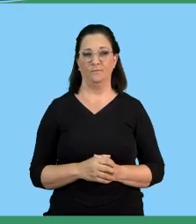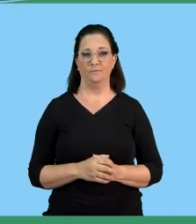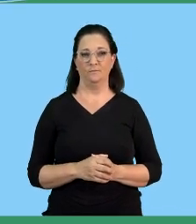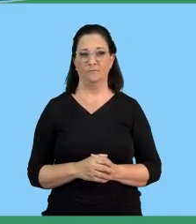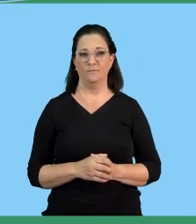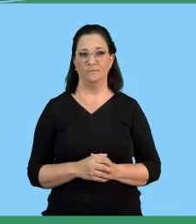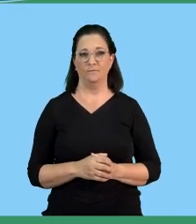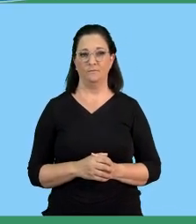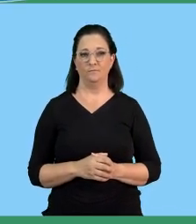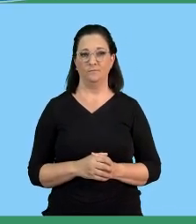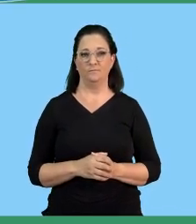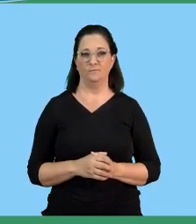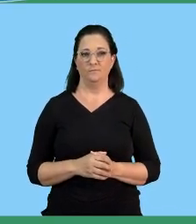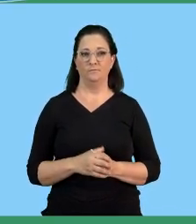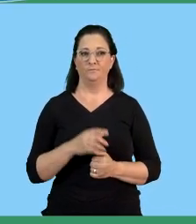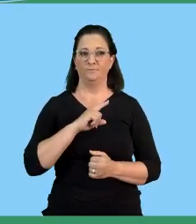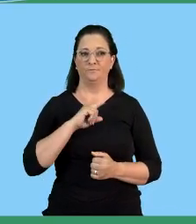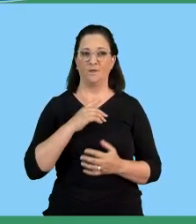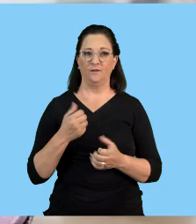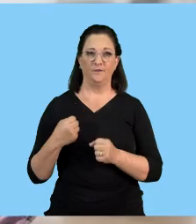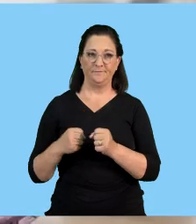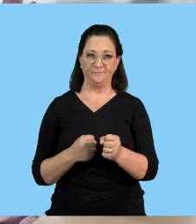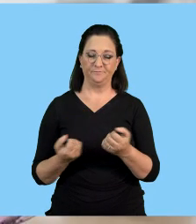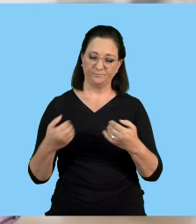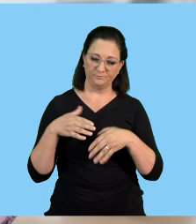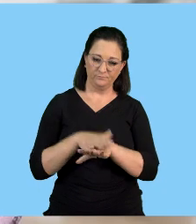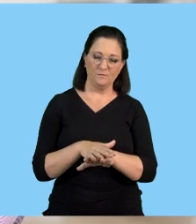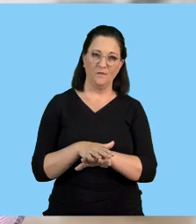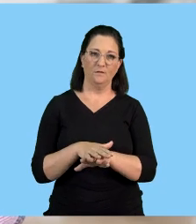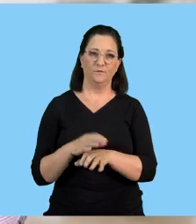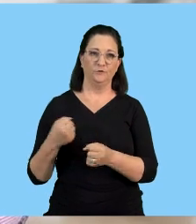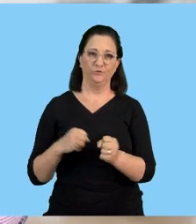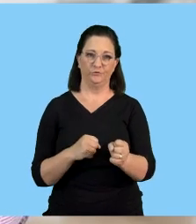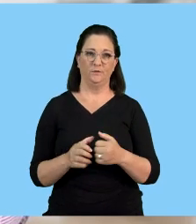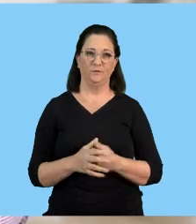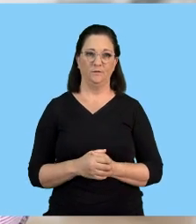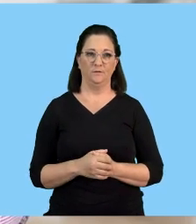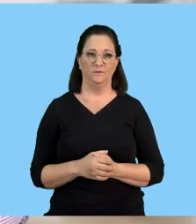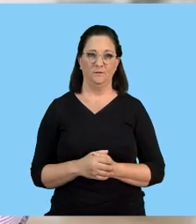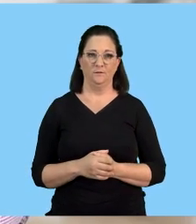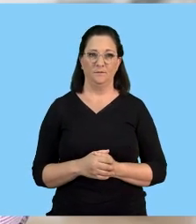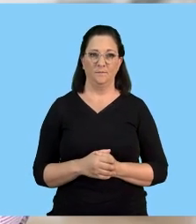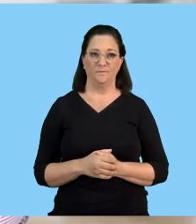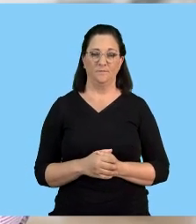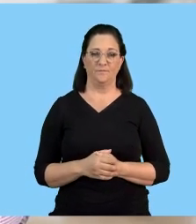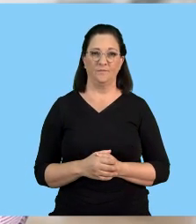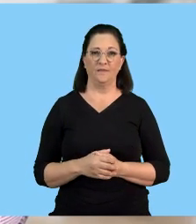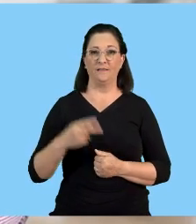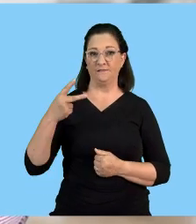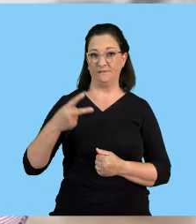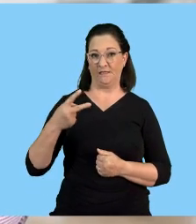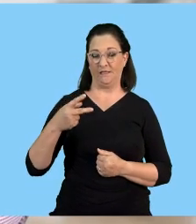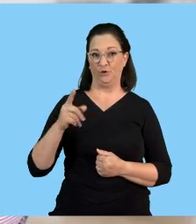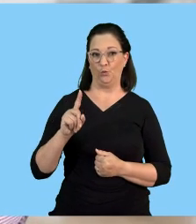right, so we are done with our integration strategies, combining other businesses. Now we go to the second one, which